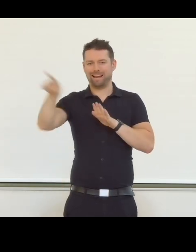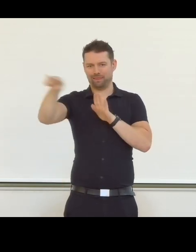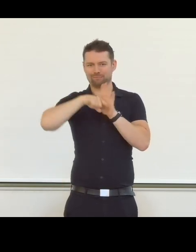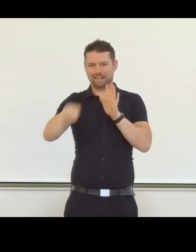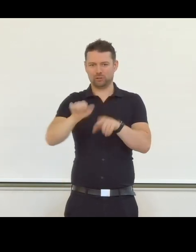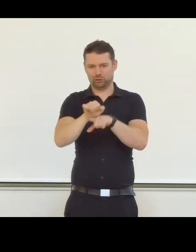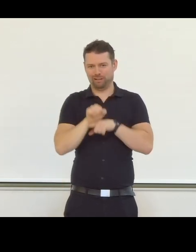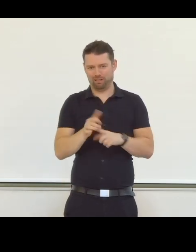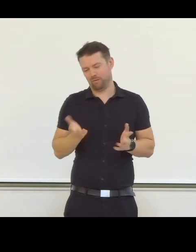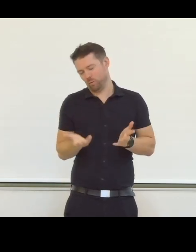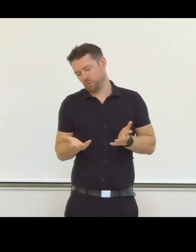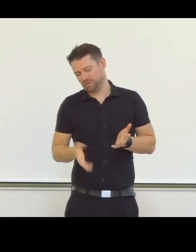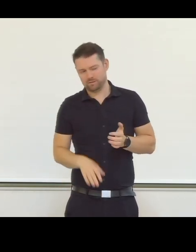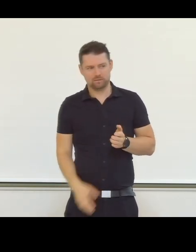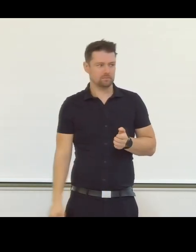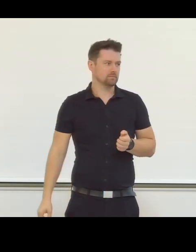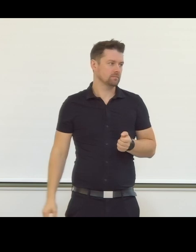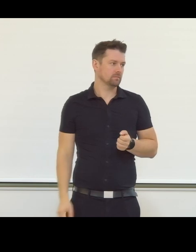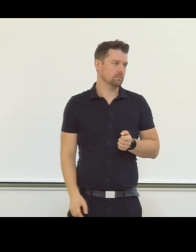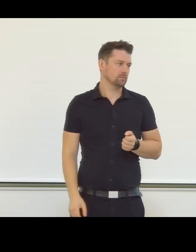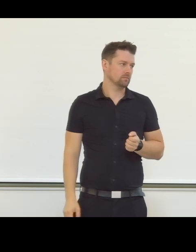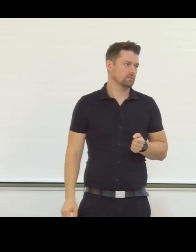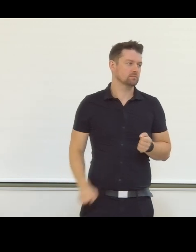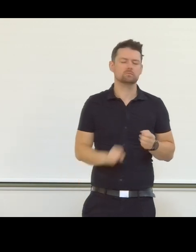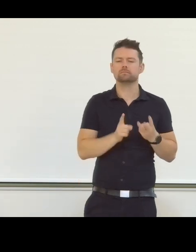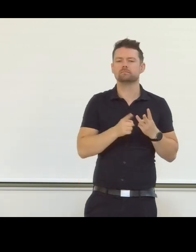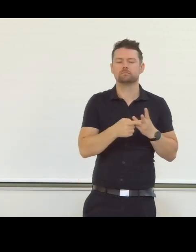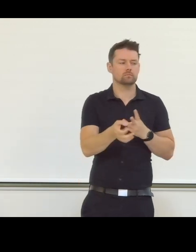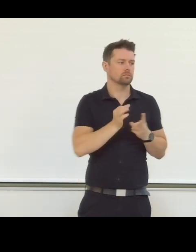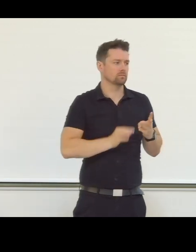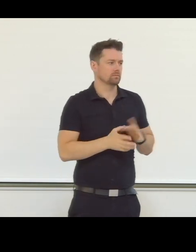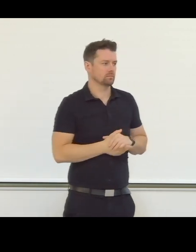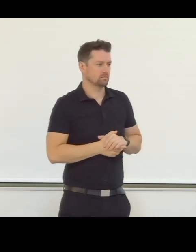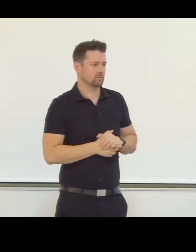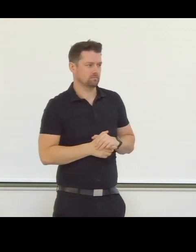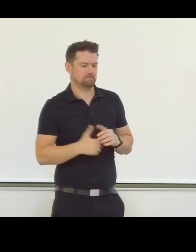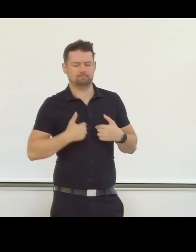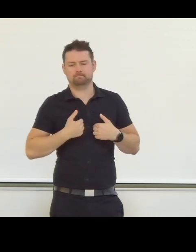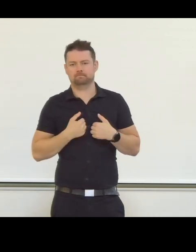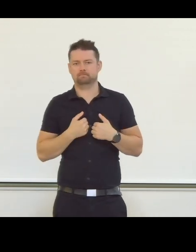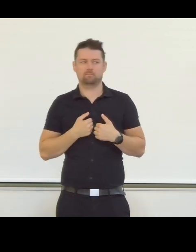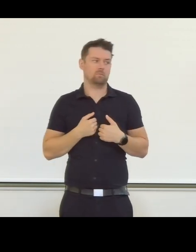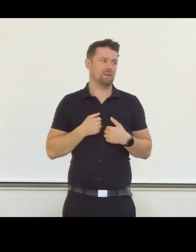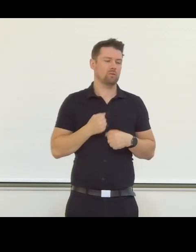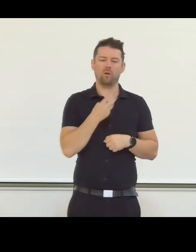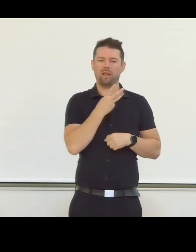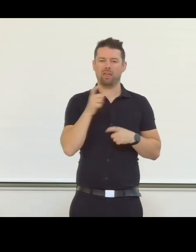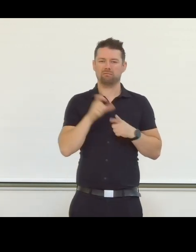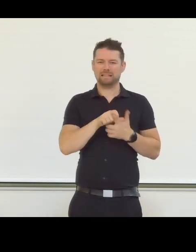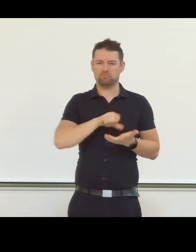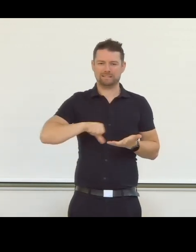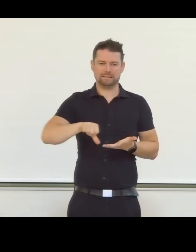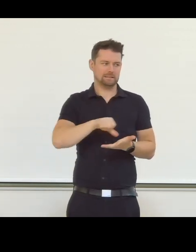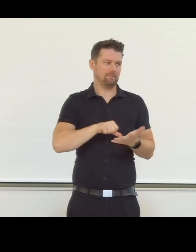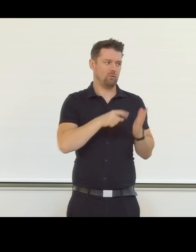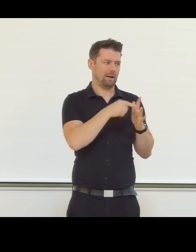Obviously. Right. Yeah. The other question, one of the challenges I had with 3D printing on